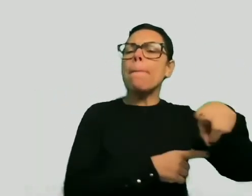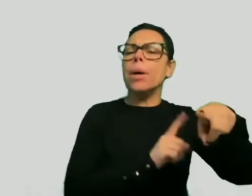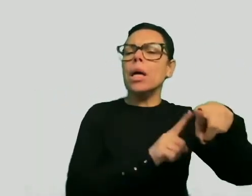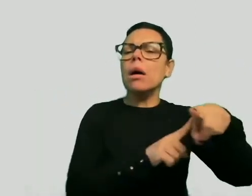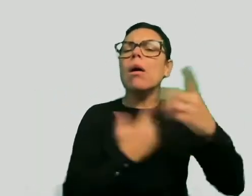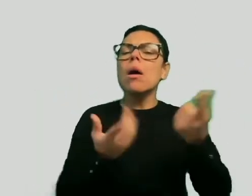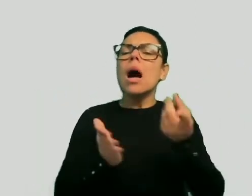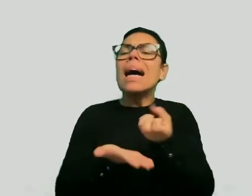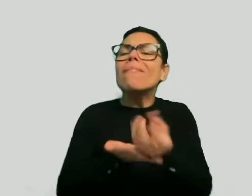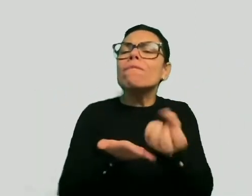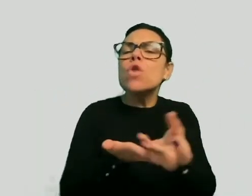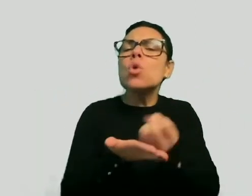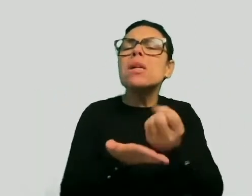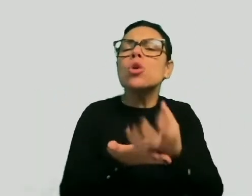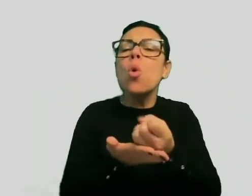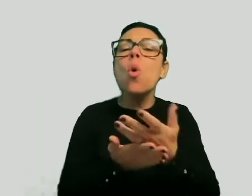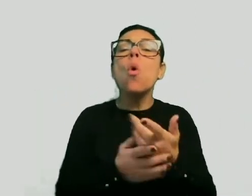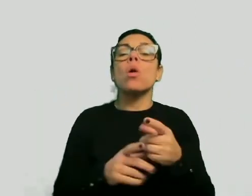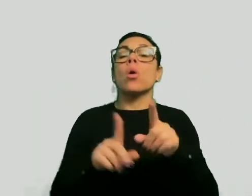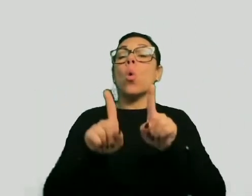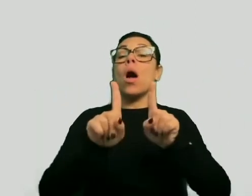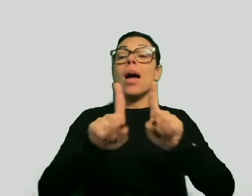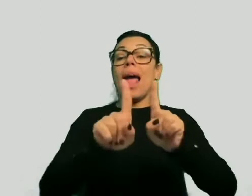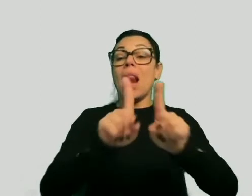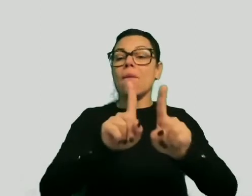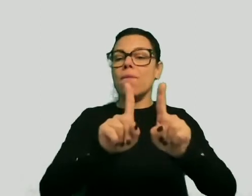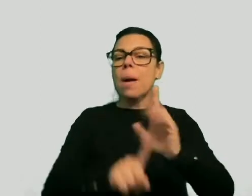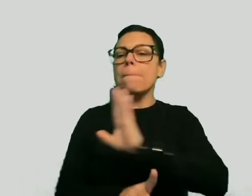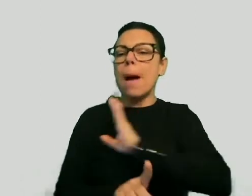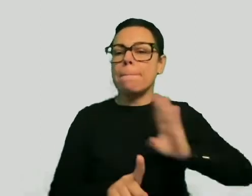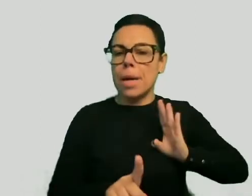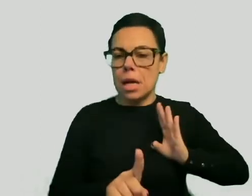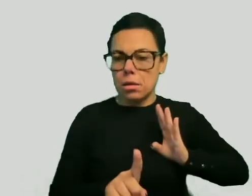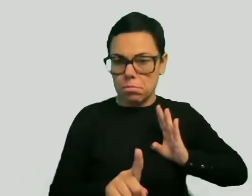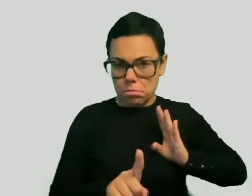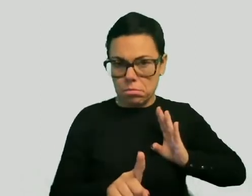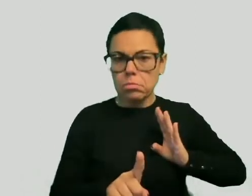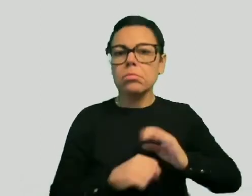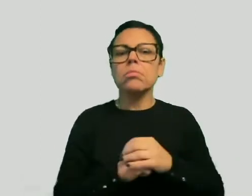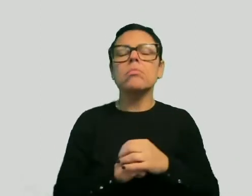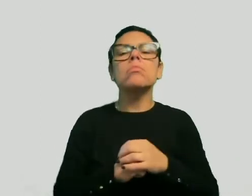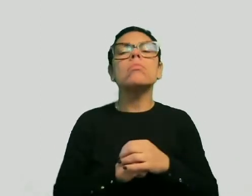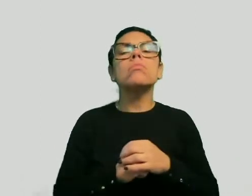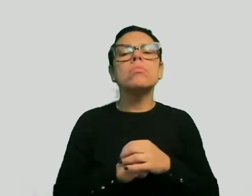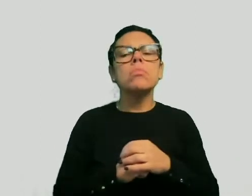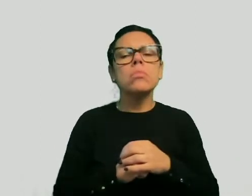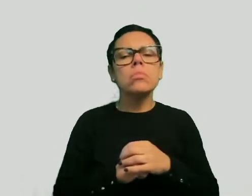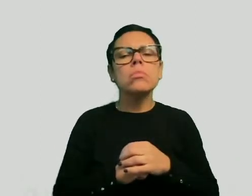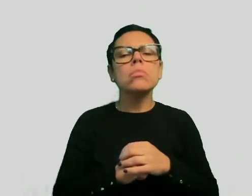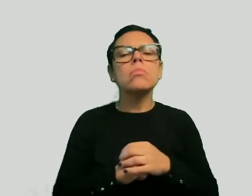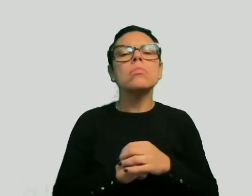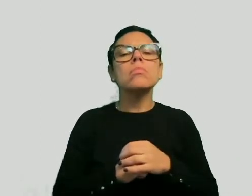11 member states have implemented some type of gender-responsive public procurement measure to